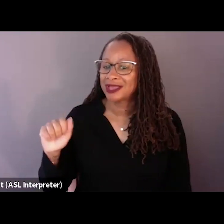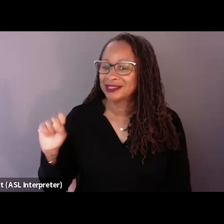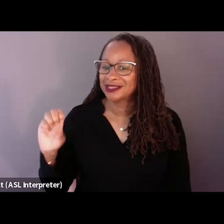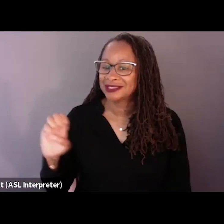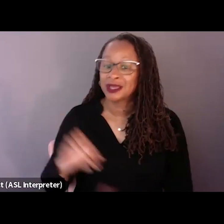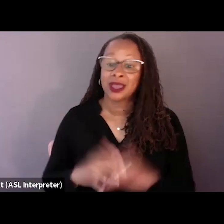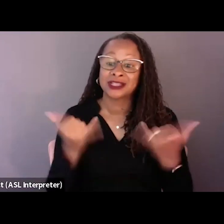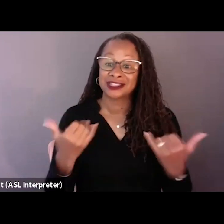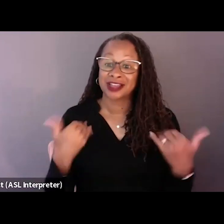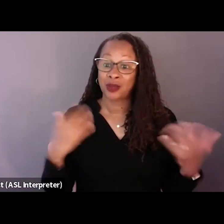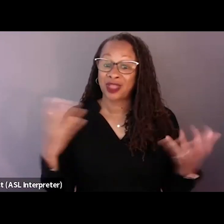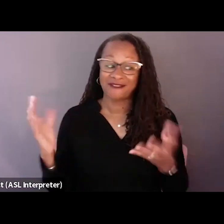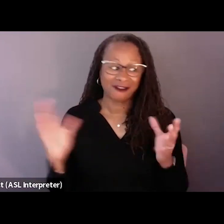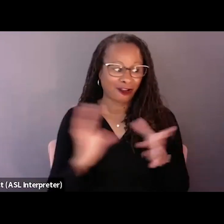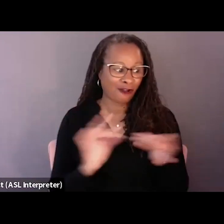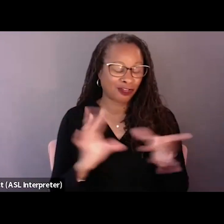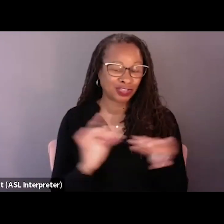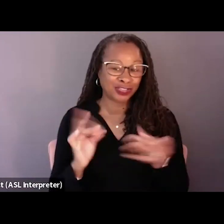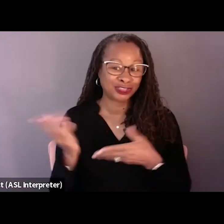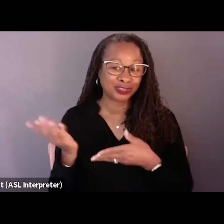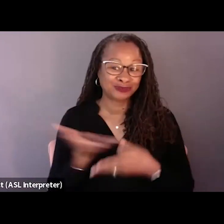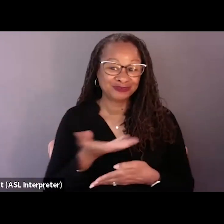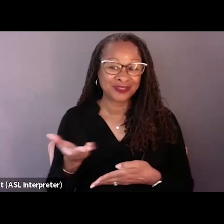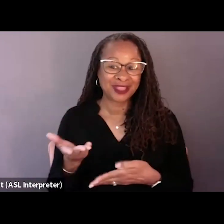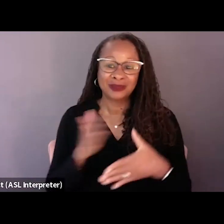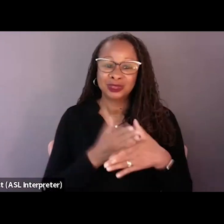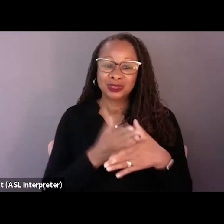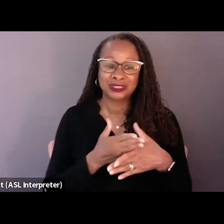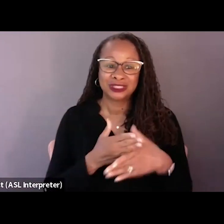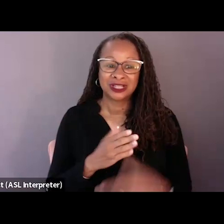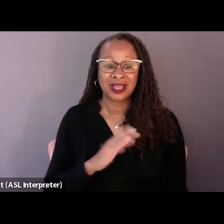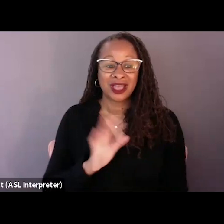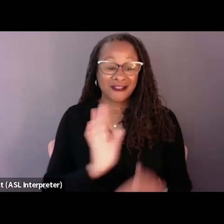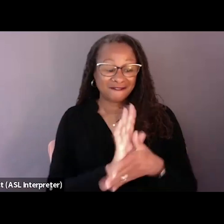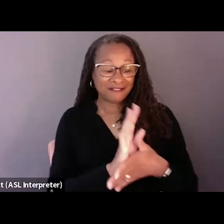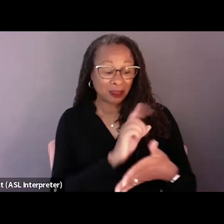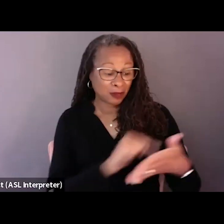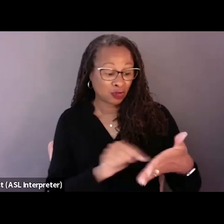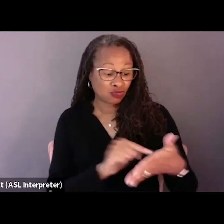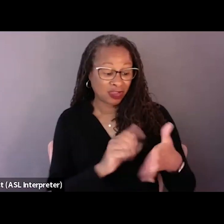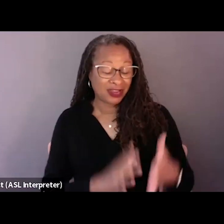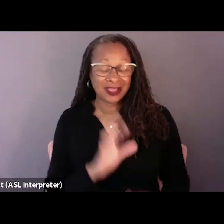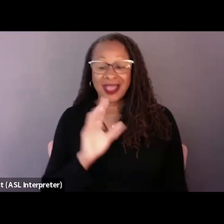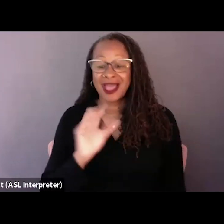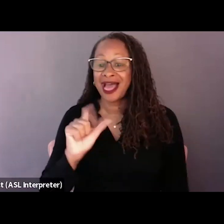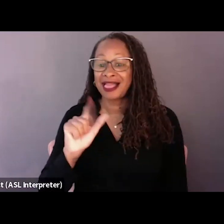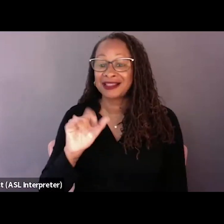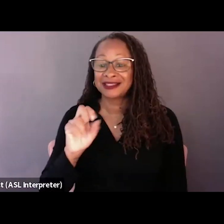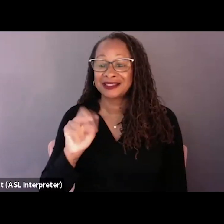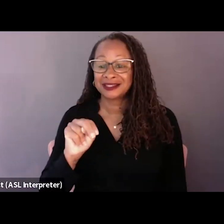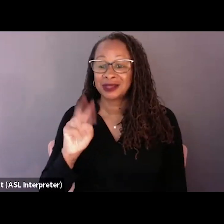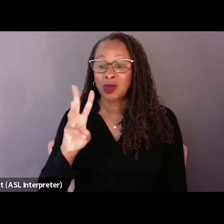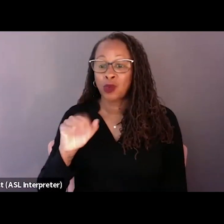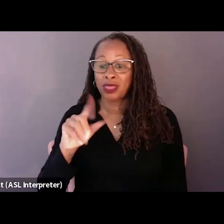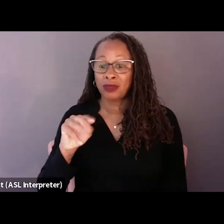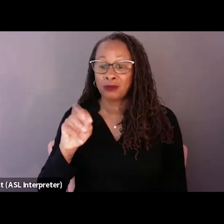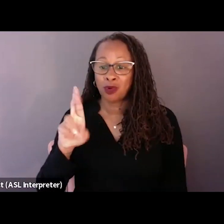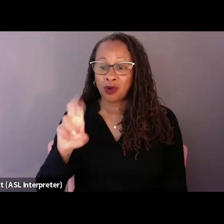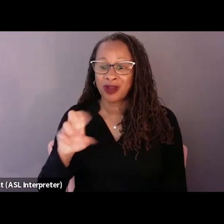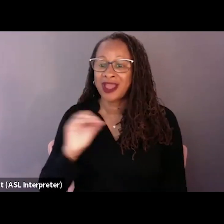Tonight we have a conversation between film critic Allison Wilmore and director Ryan